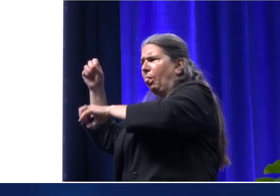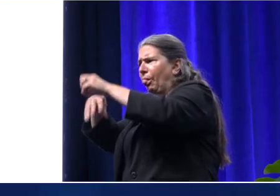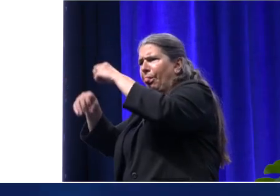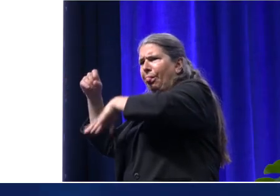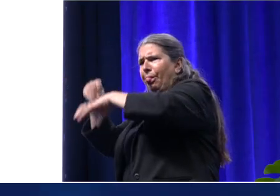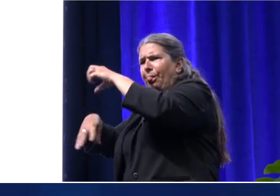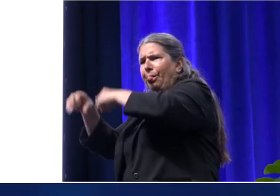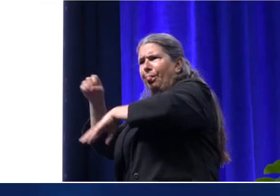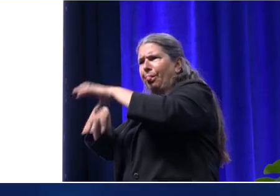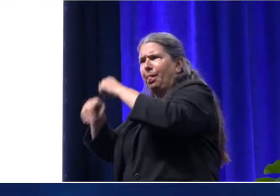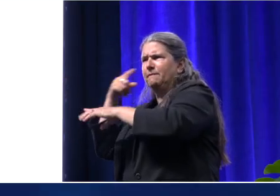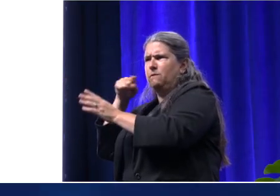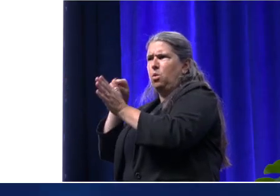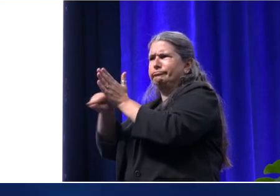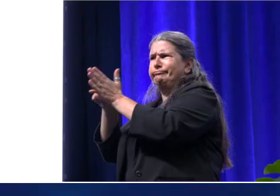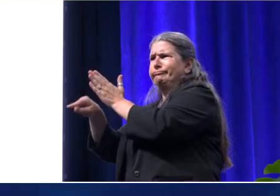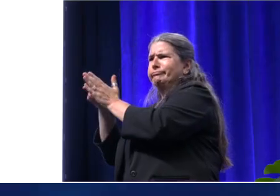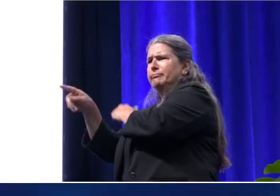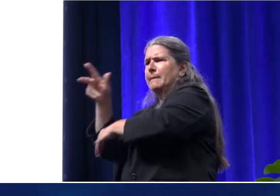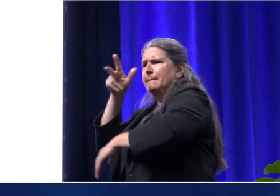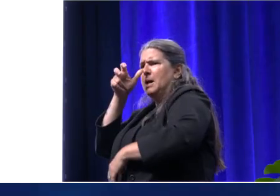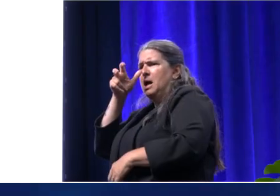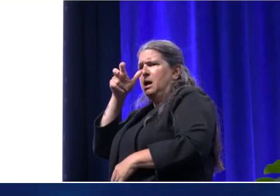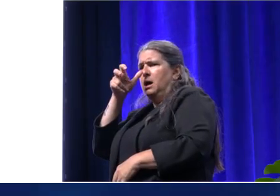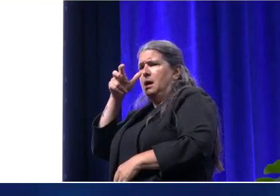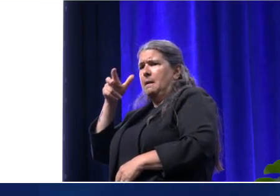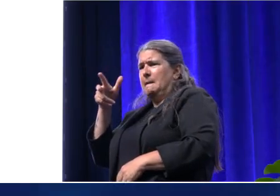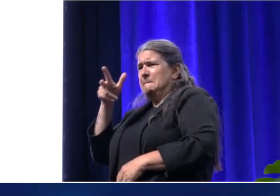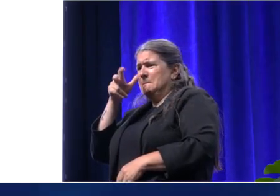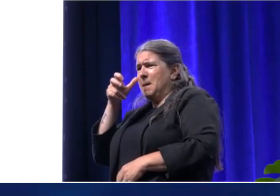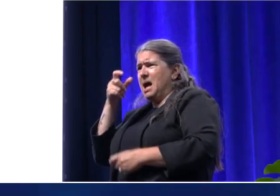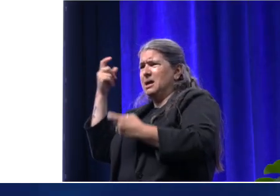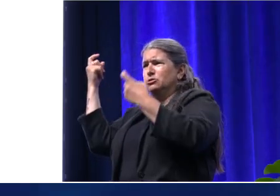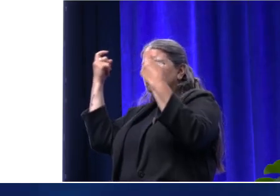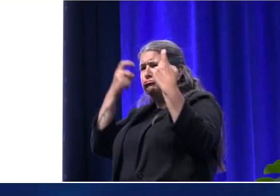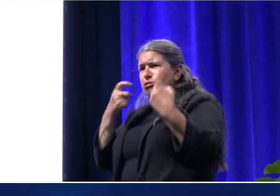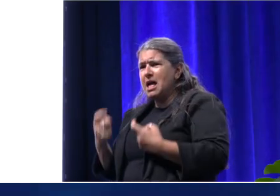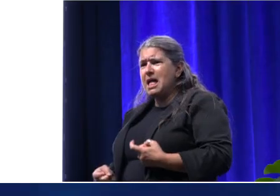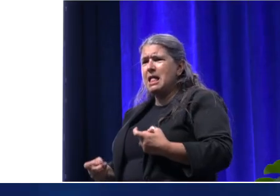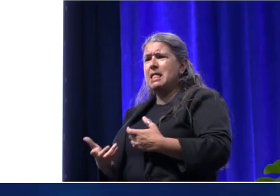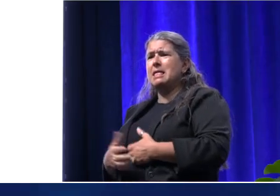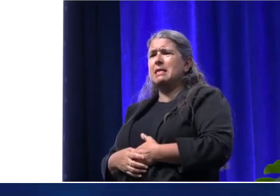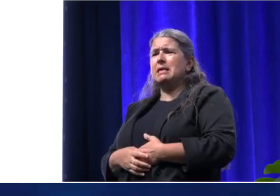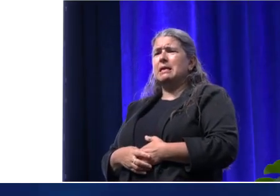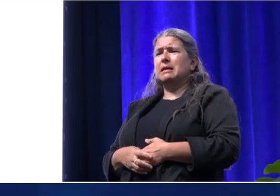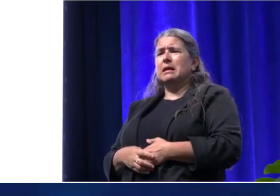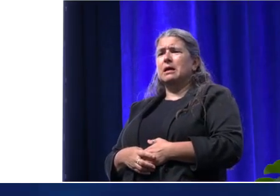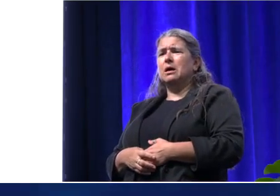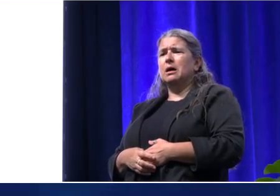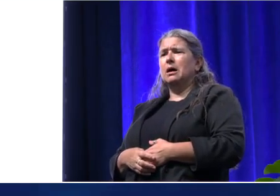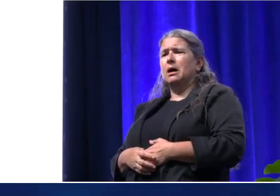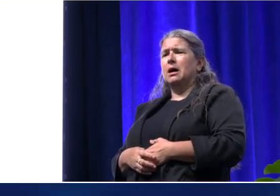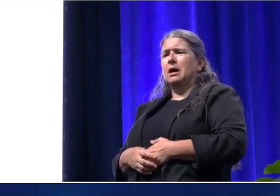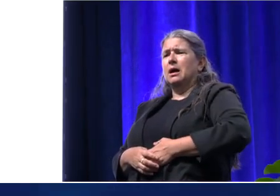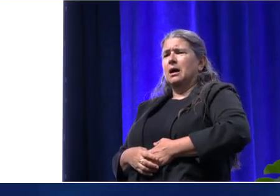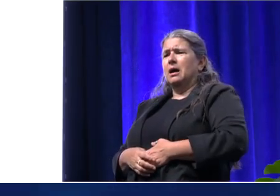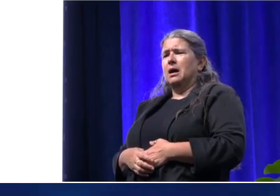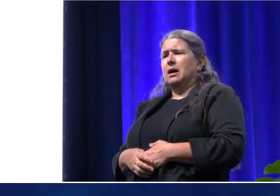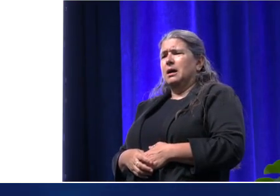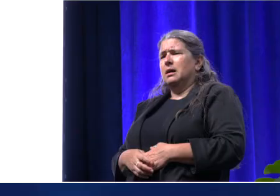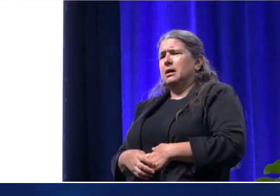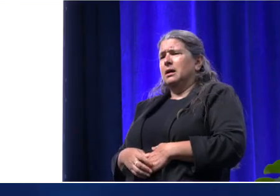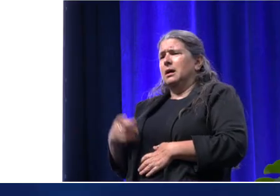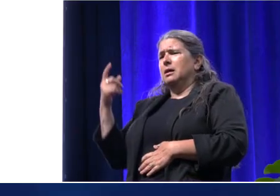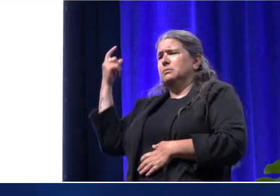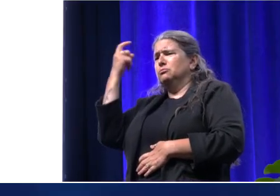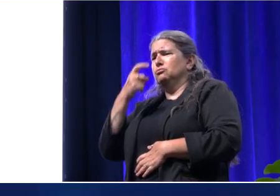So I know that bug spray and dope or insecticide and dope is kind of a trope, right? It's something that doesn't surprise us. We've all